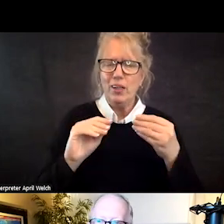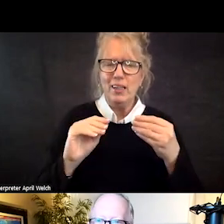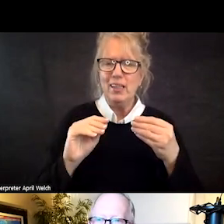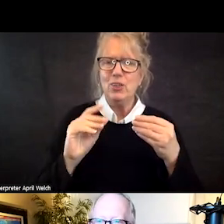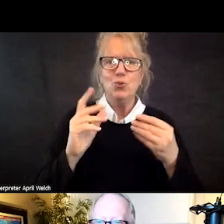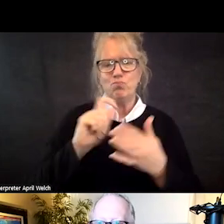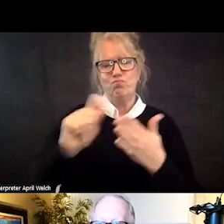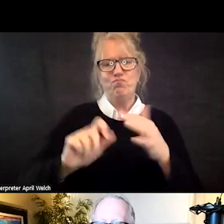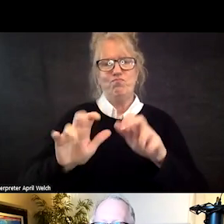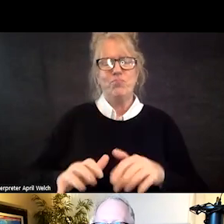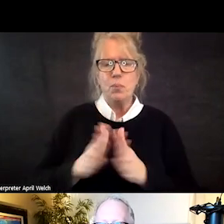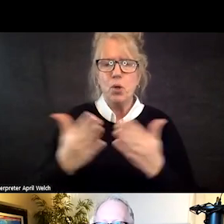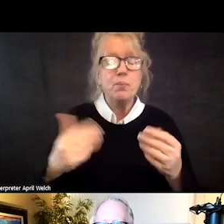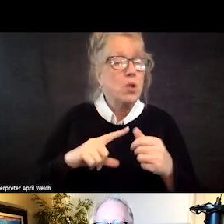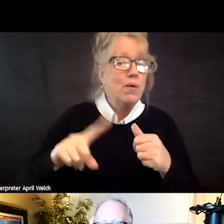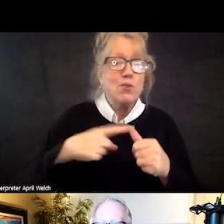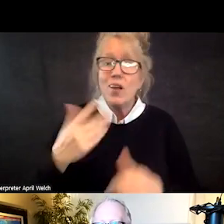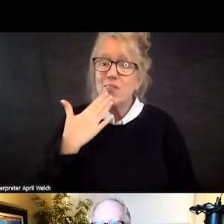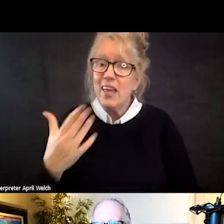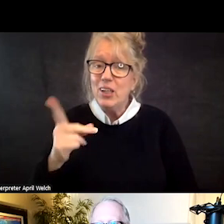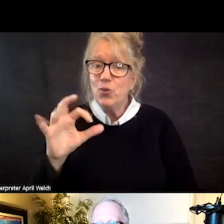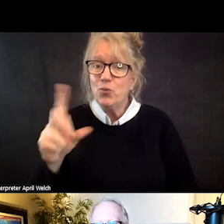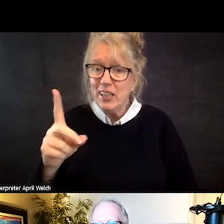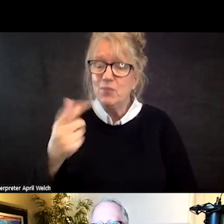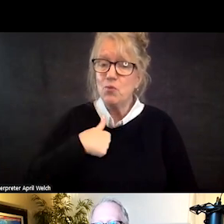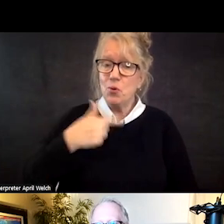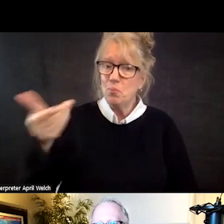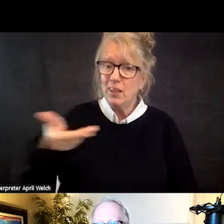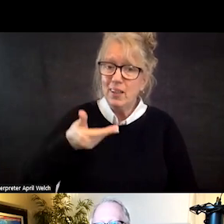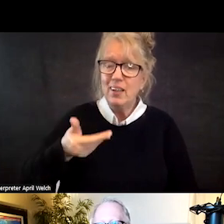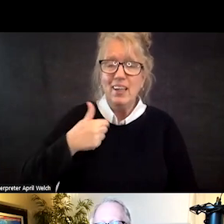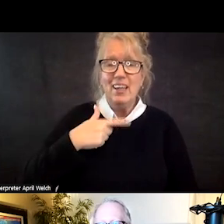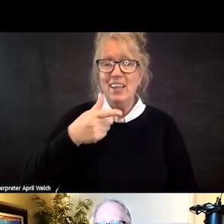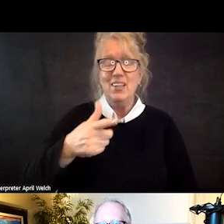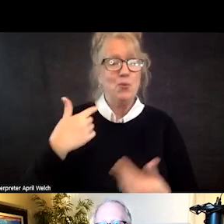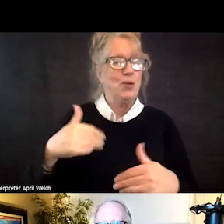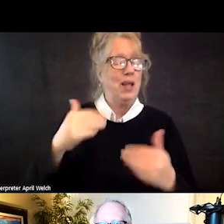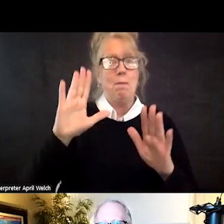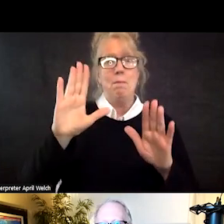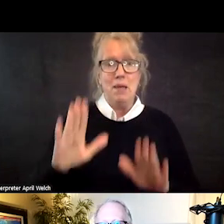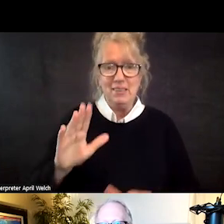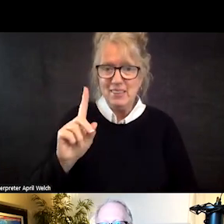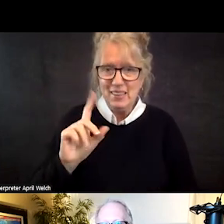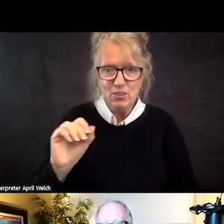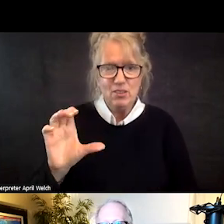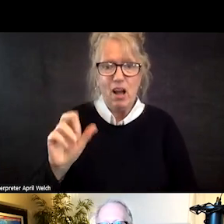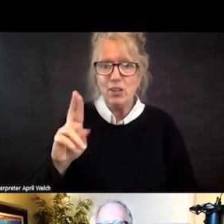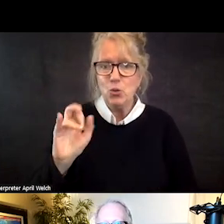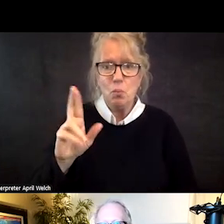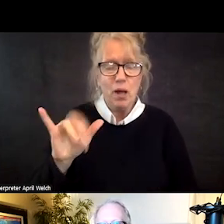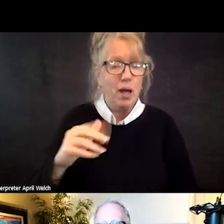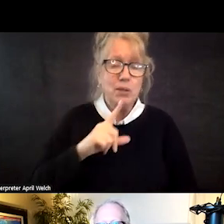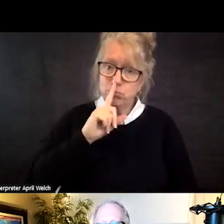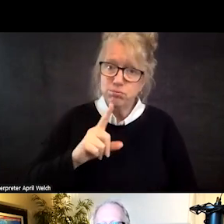book. Well, first of all, thank you, David, for even having me be a part of that amazing documentary. I mean, for real, for real.